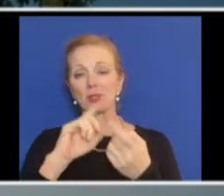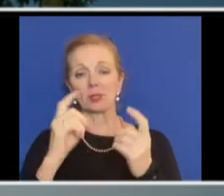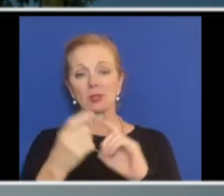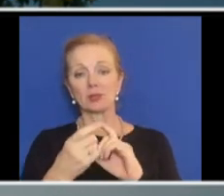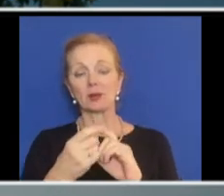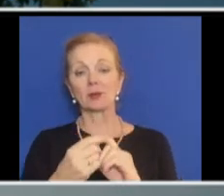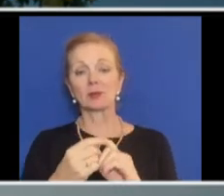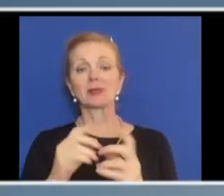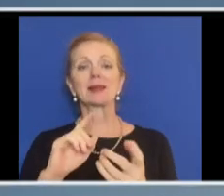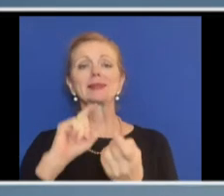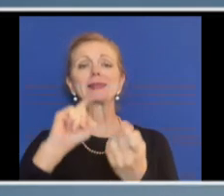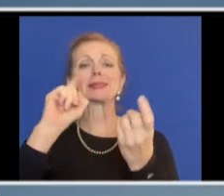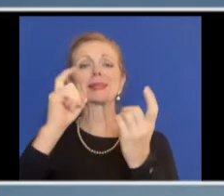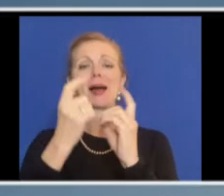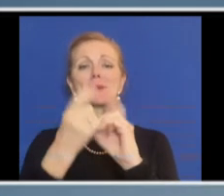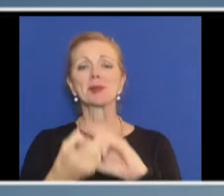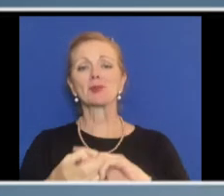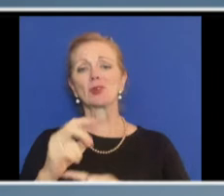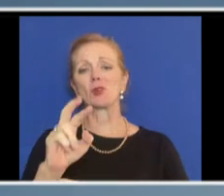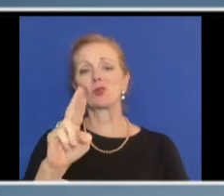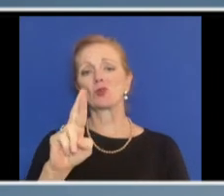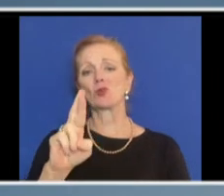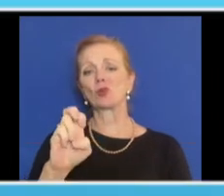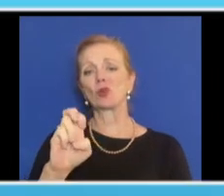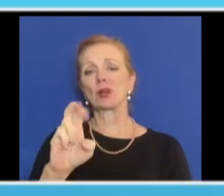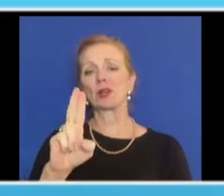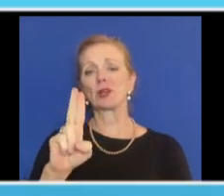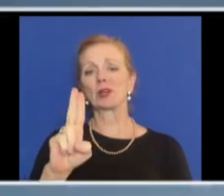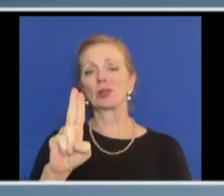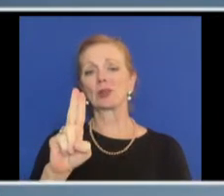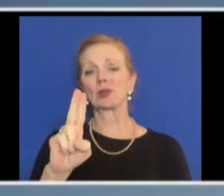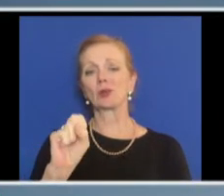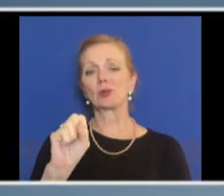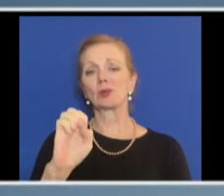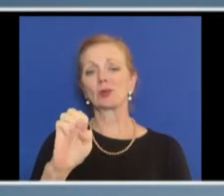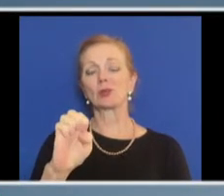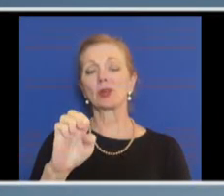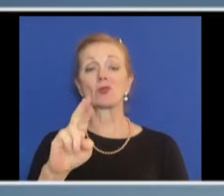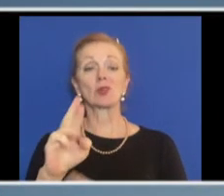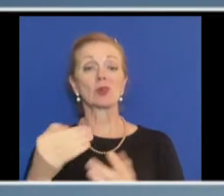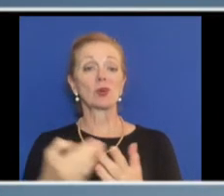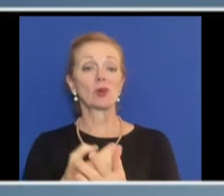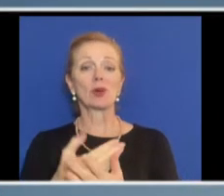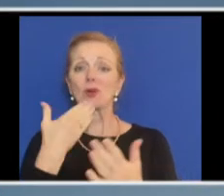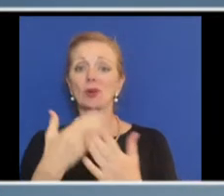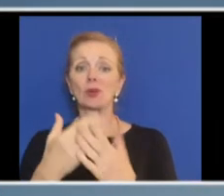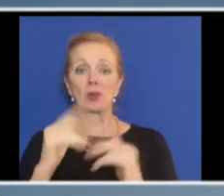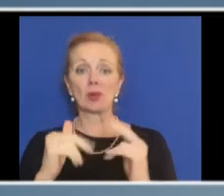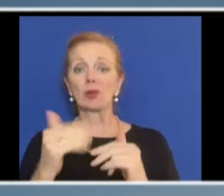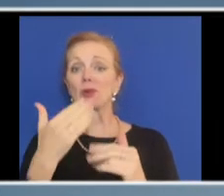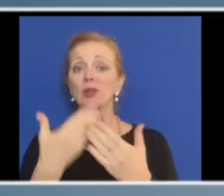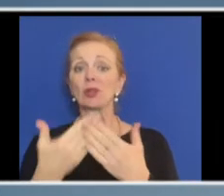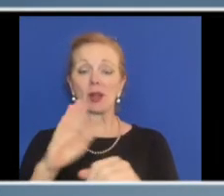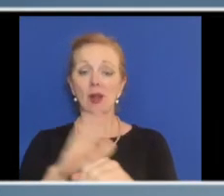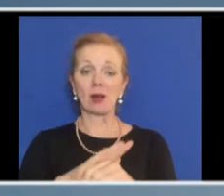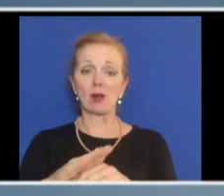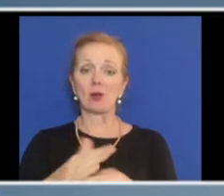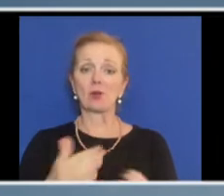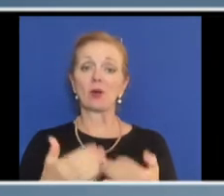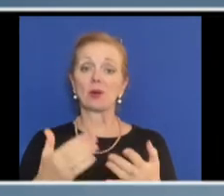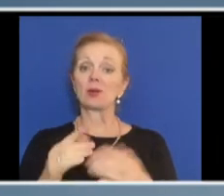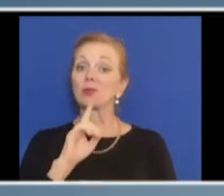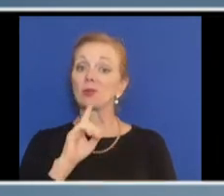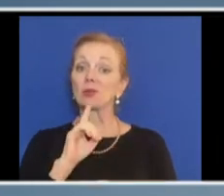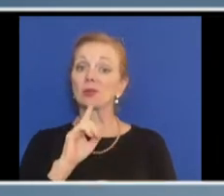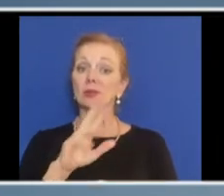an Adaptive reuse and a refresh of a good building in a good area to provide some really some